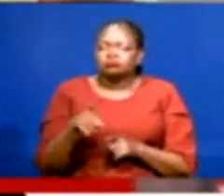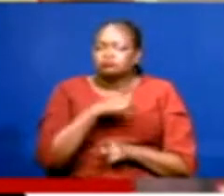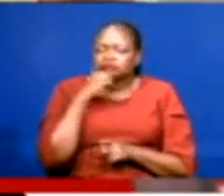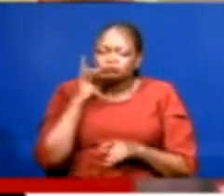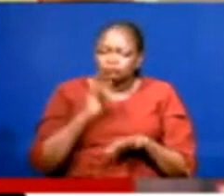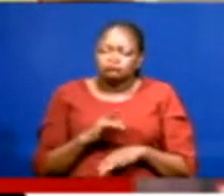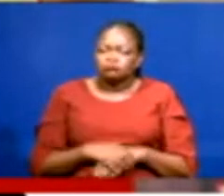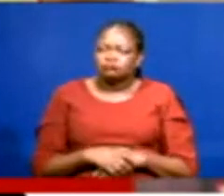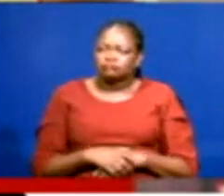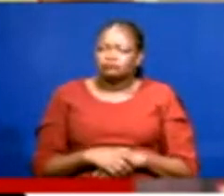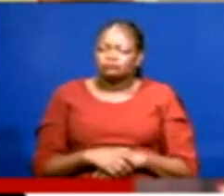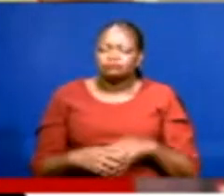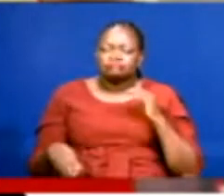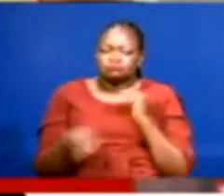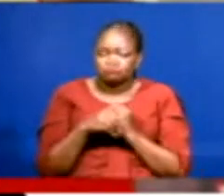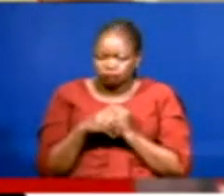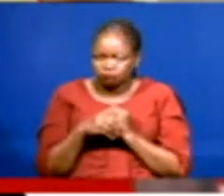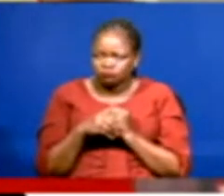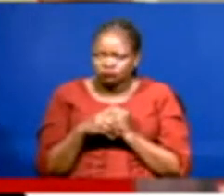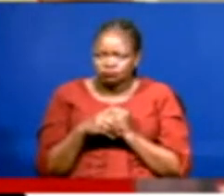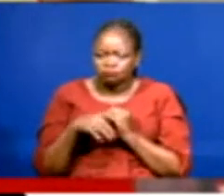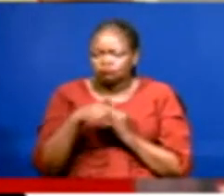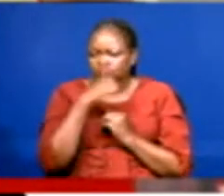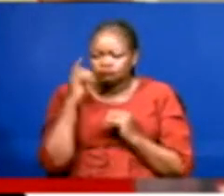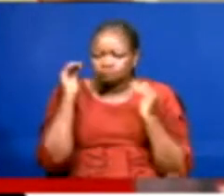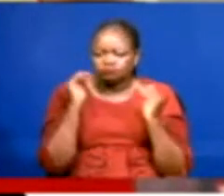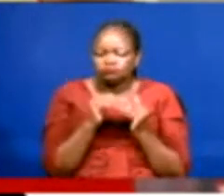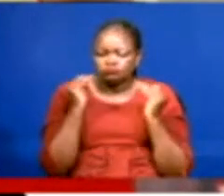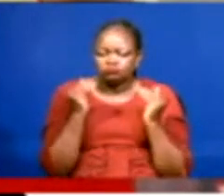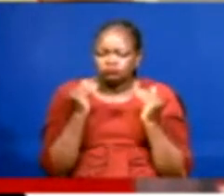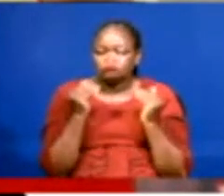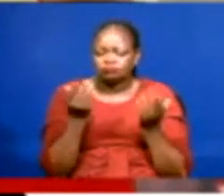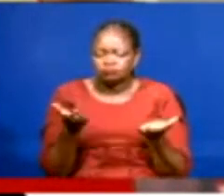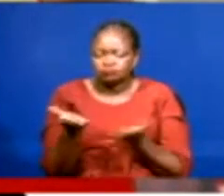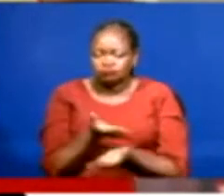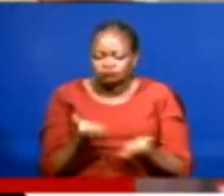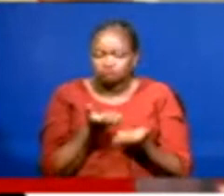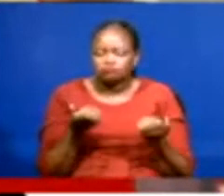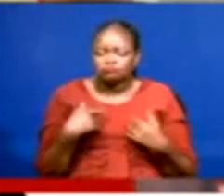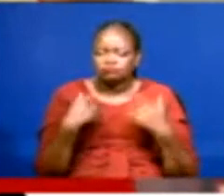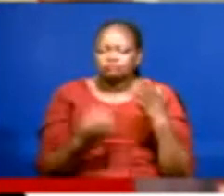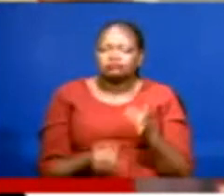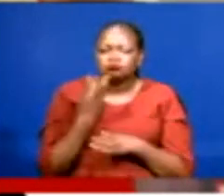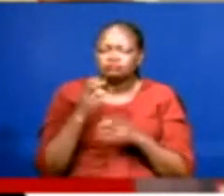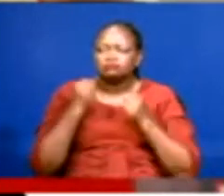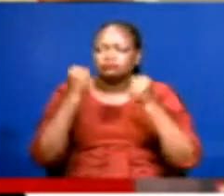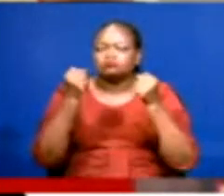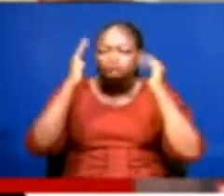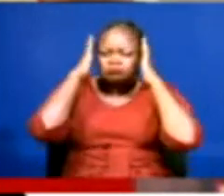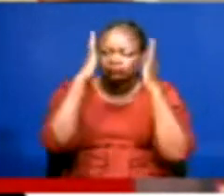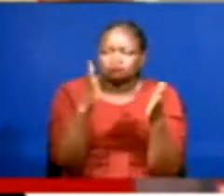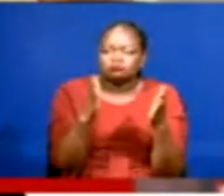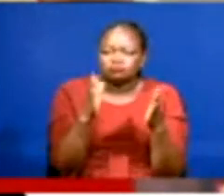effects. In addition, the drought impact in the economy has created a strong focus on